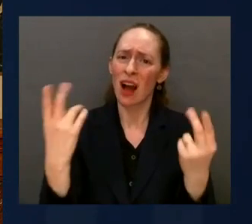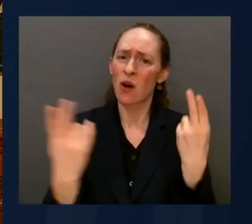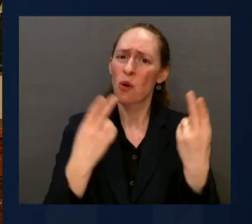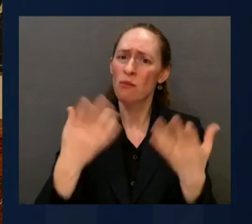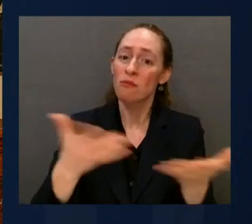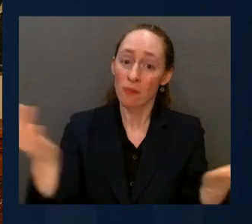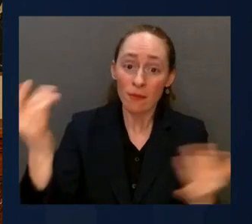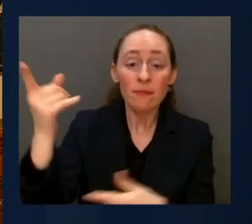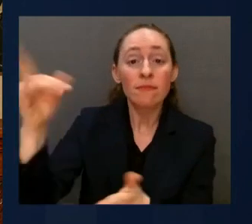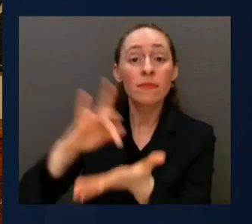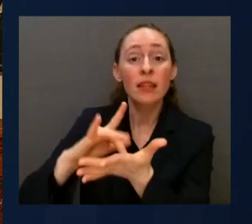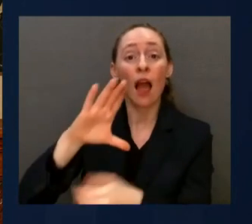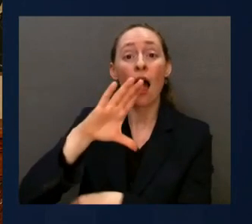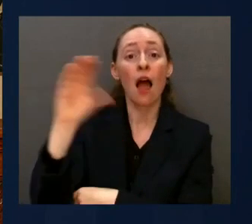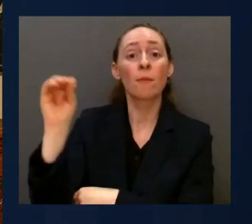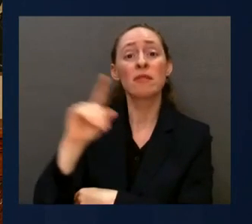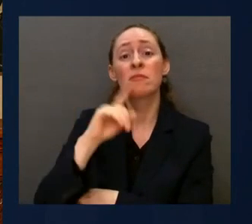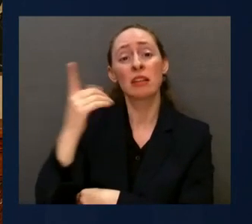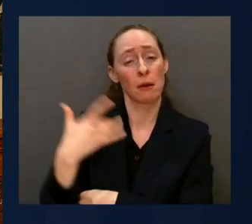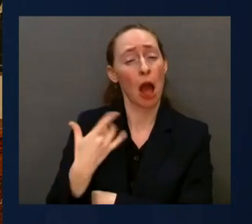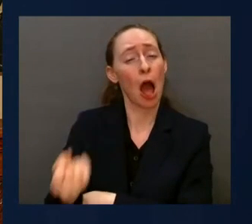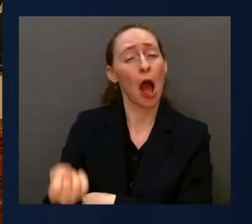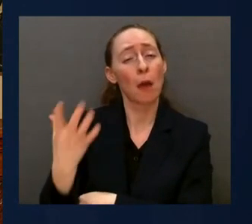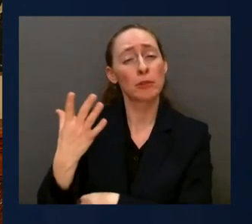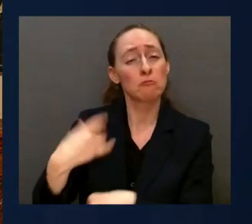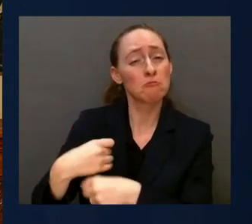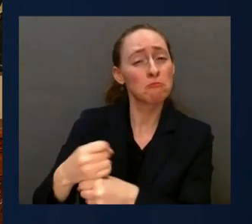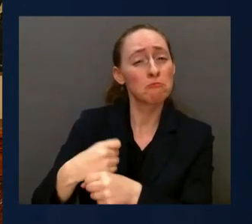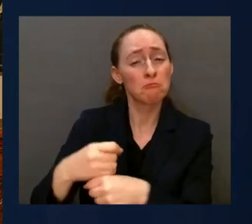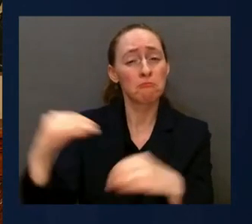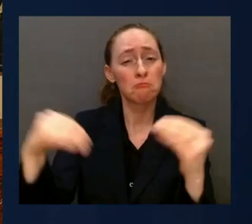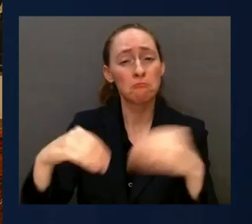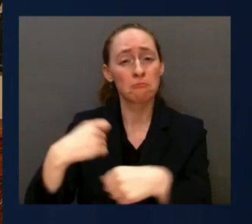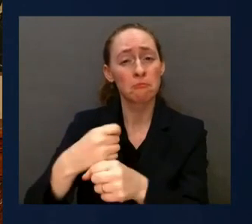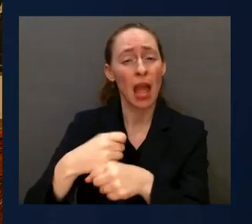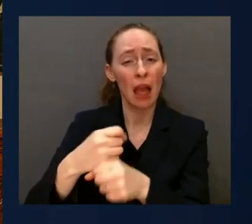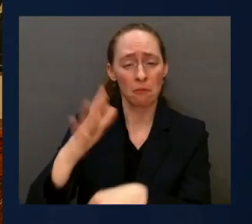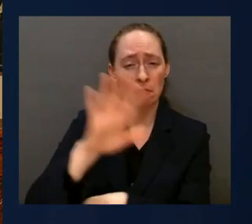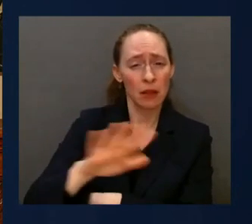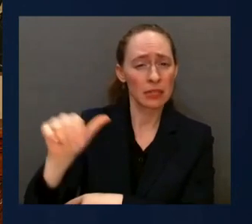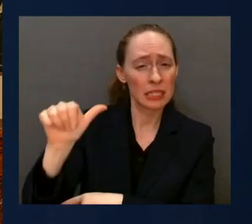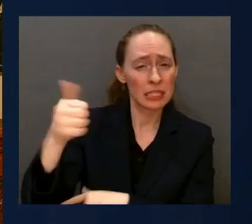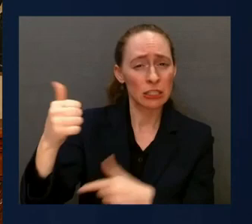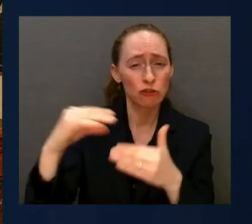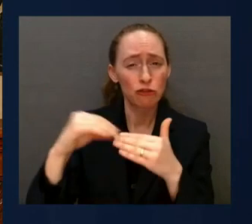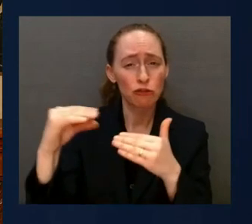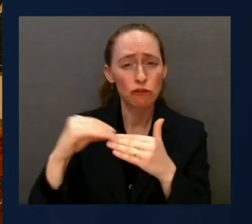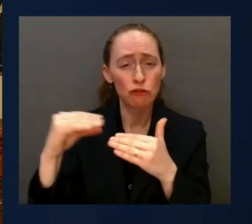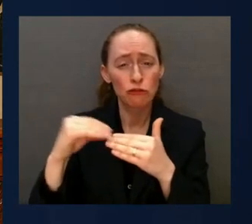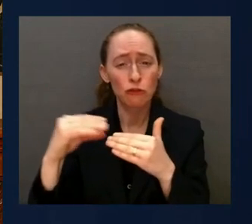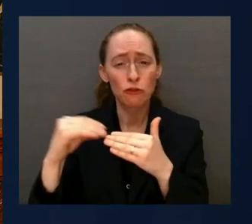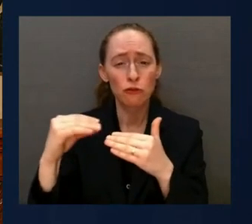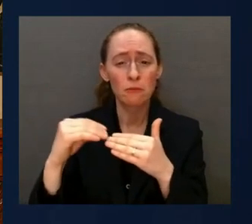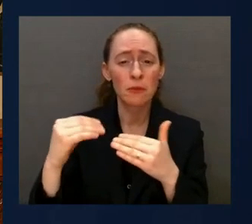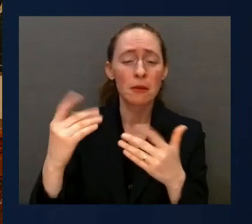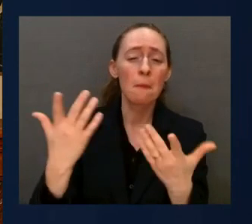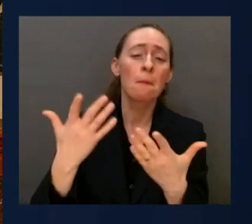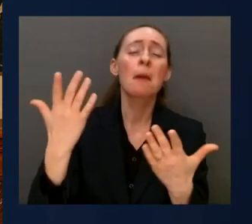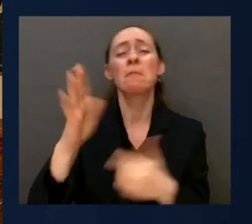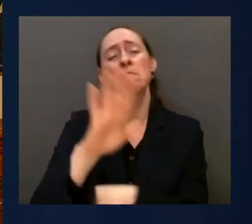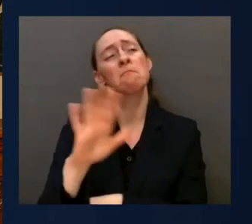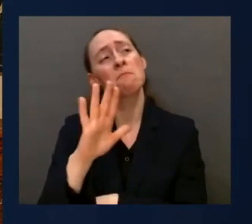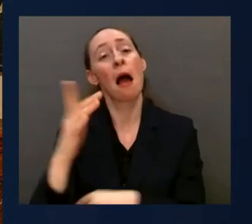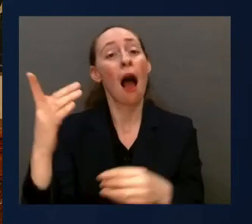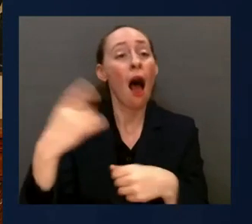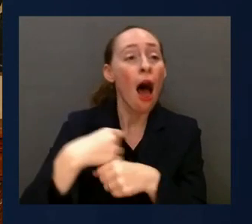insulin. Packaging and all, you may get up to $13. But Big Pharma has been unfairly charging people